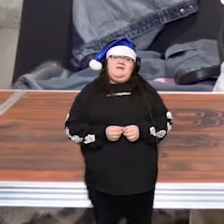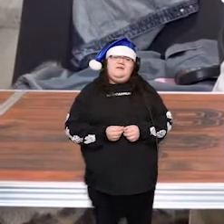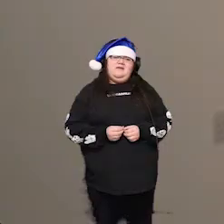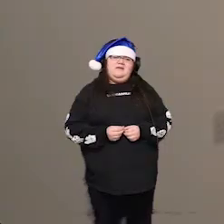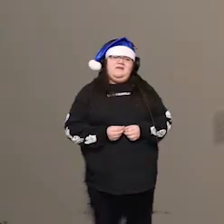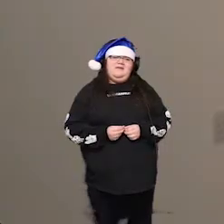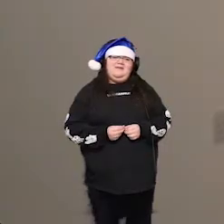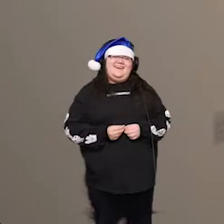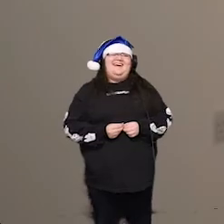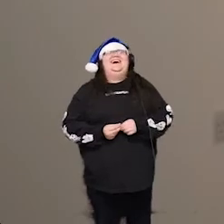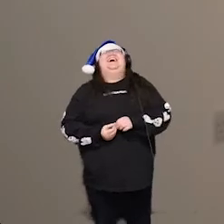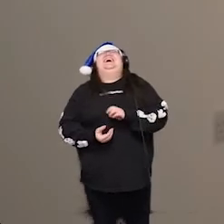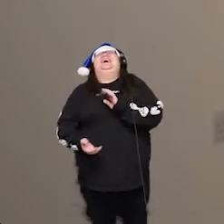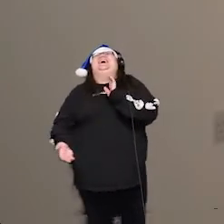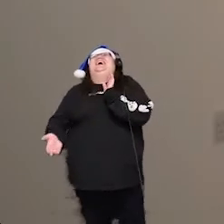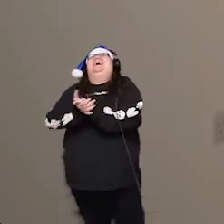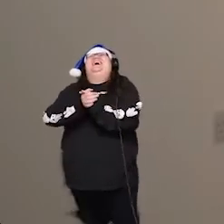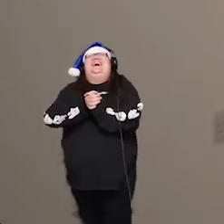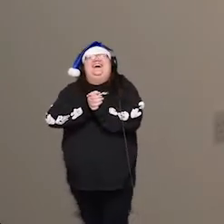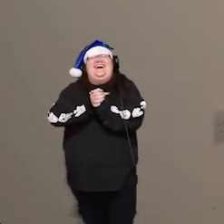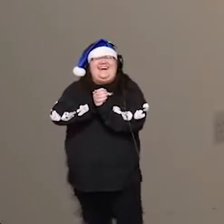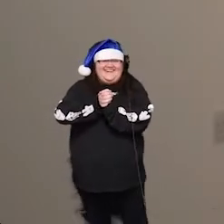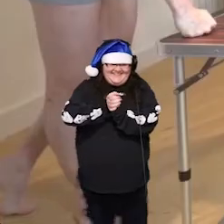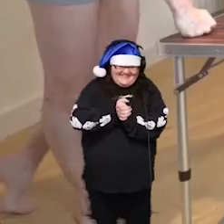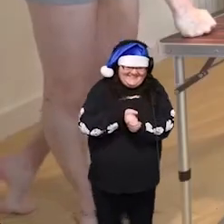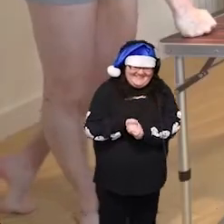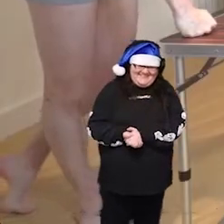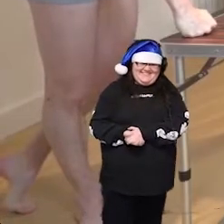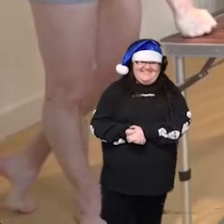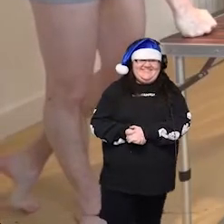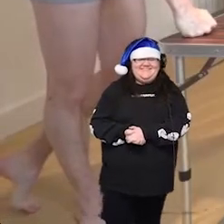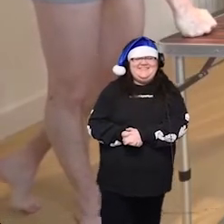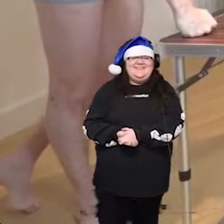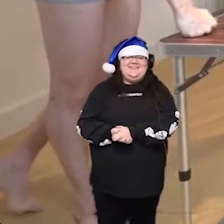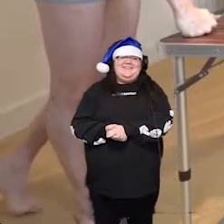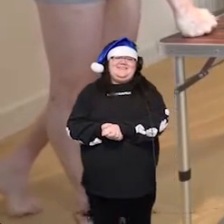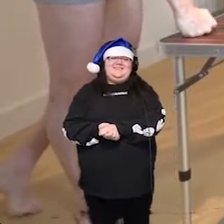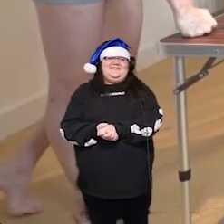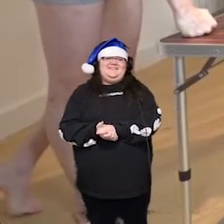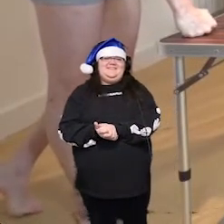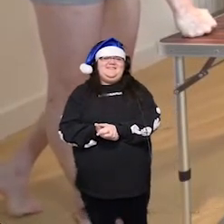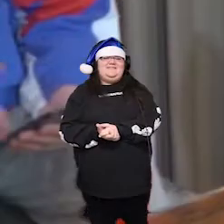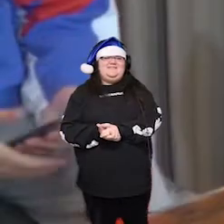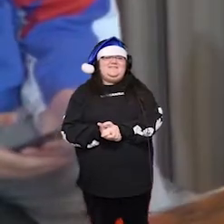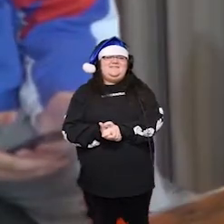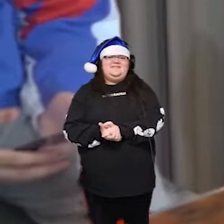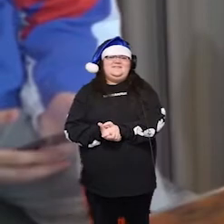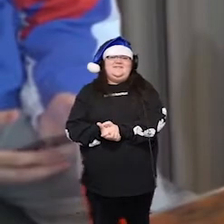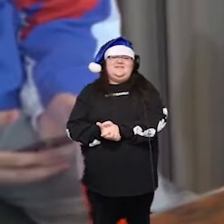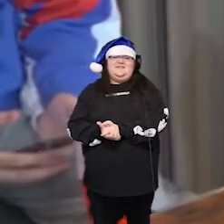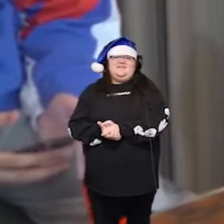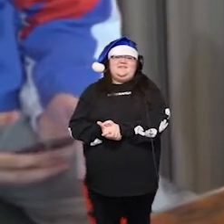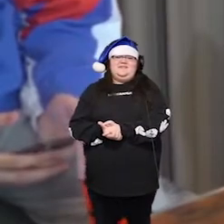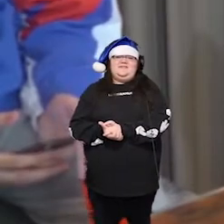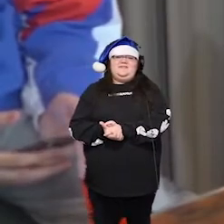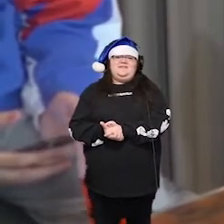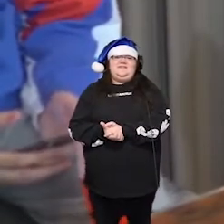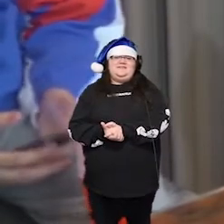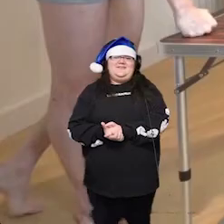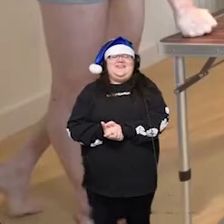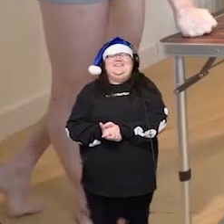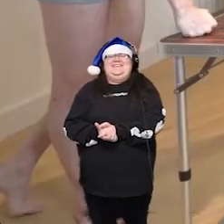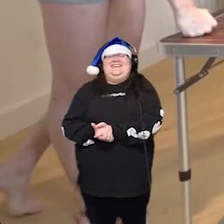Charlie. Correct! Extra bonus point, how old is Charlie? Don't say anything.